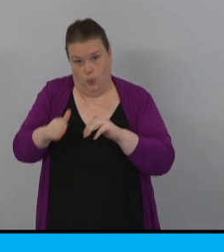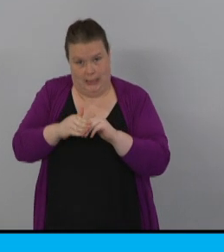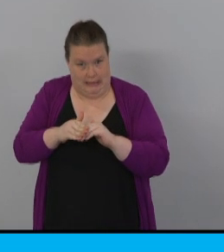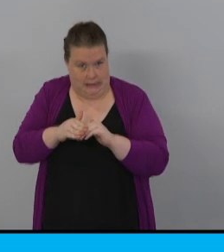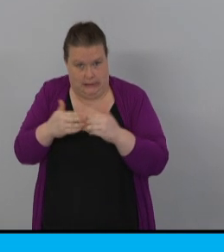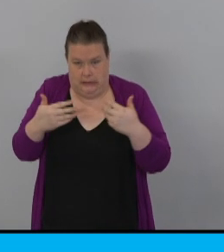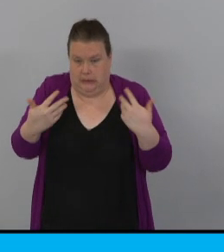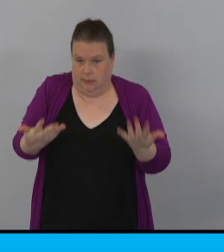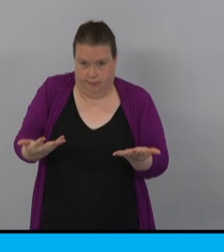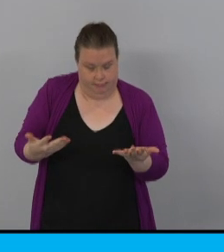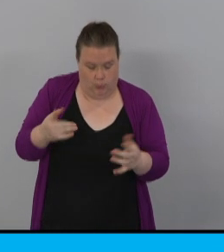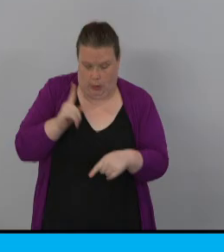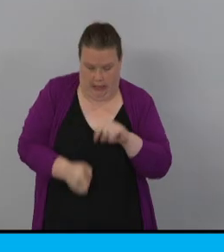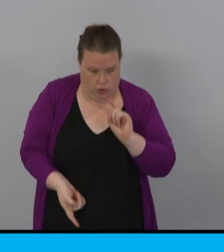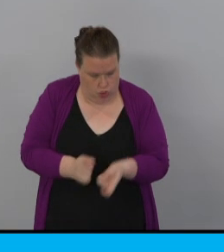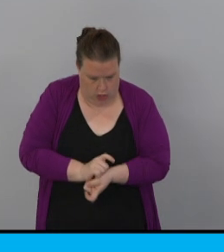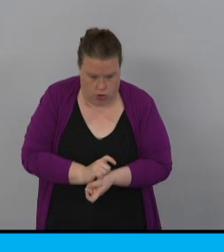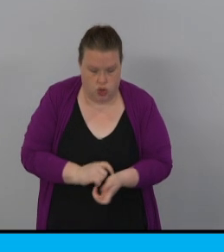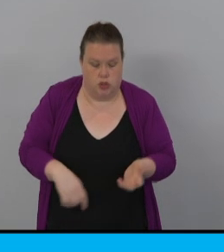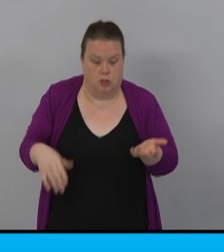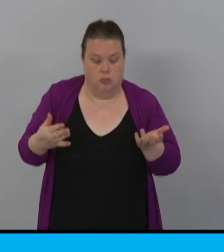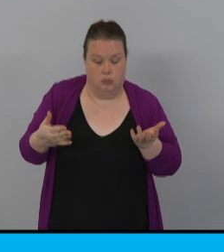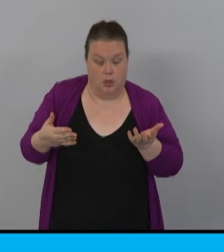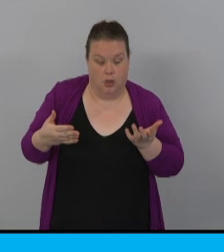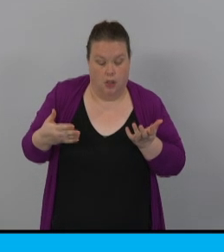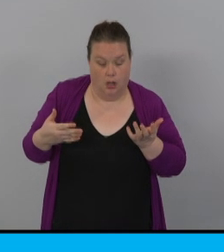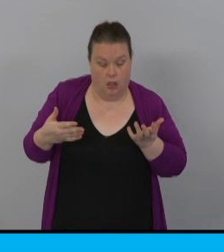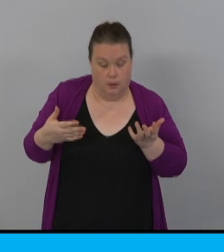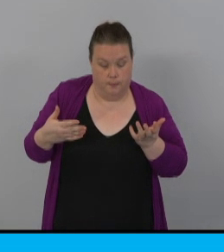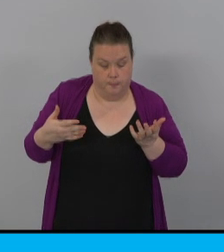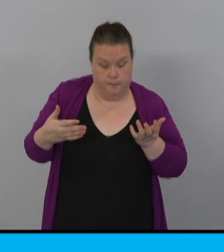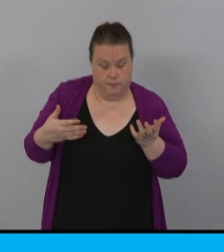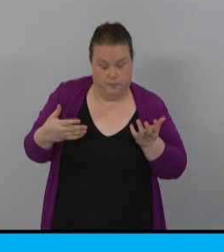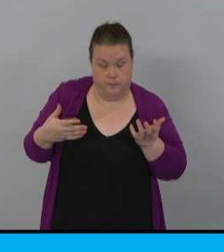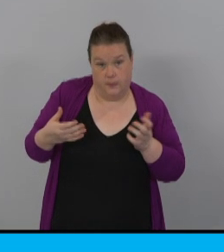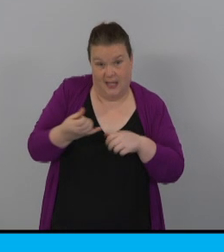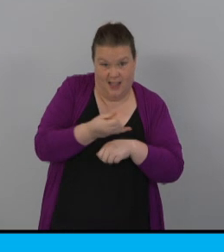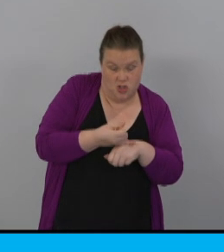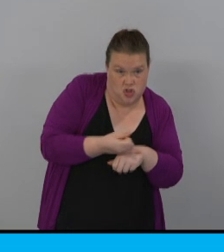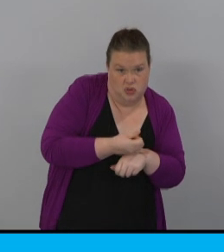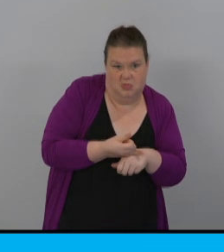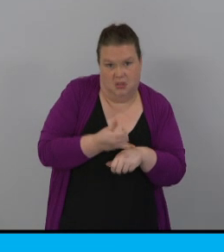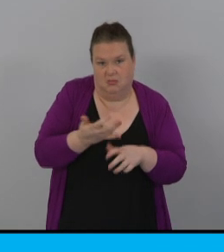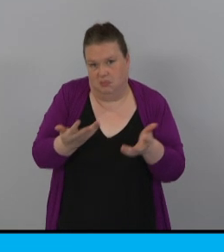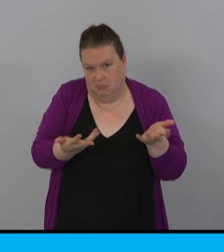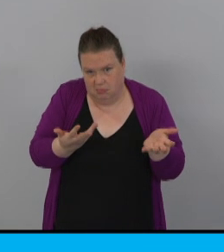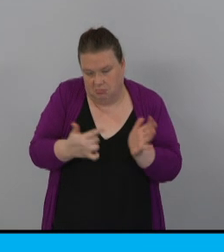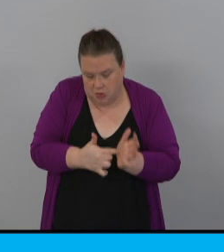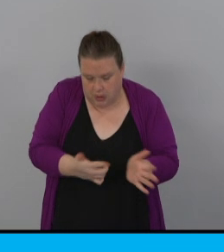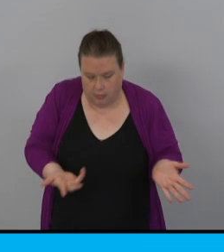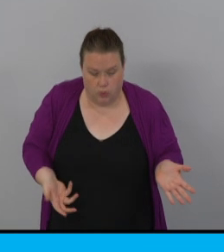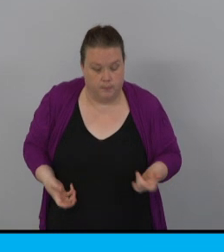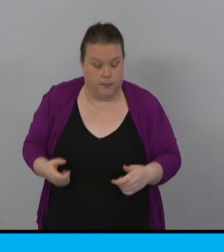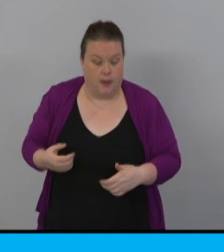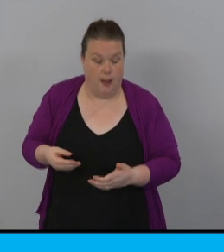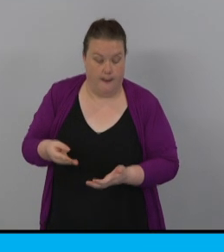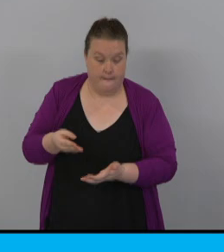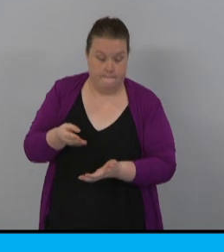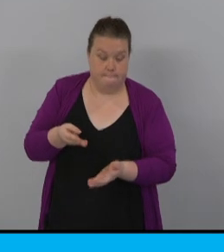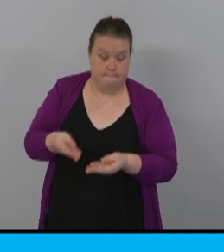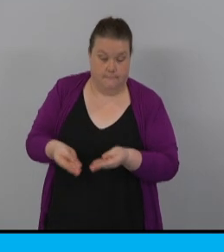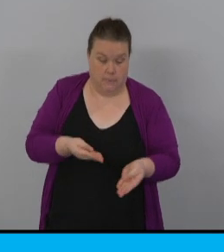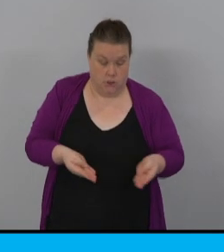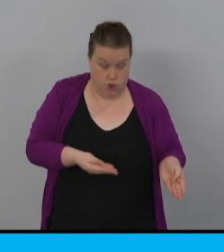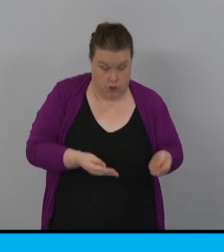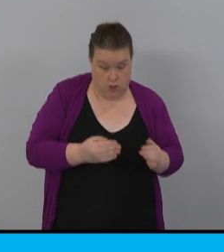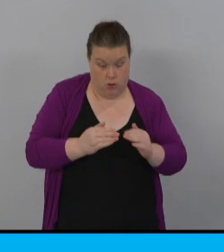utilities, fuels, insurance, those kinds of things. And we've had some budget shortfalls, including our